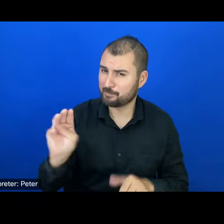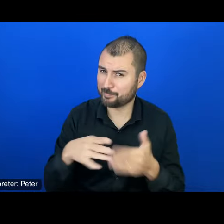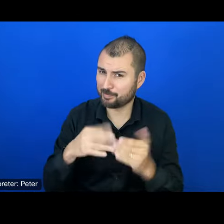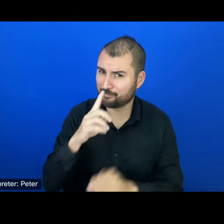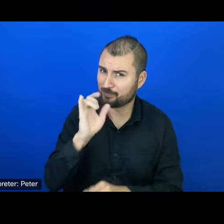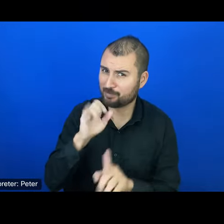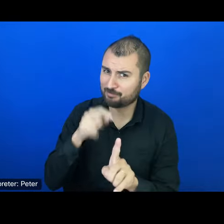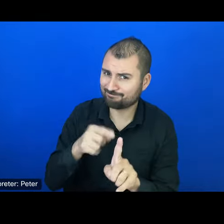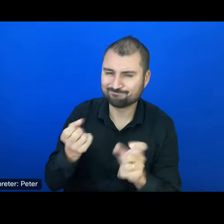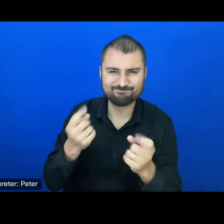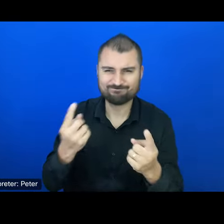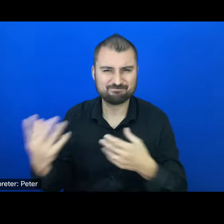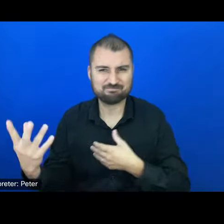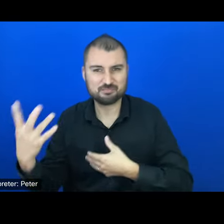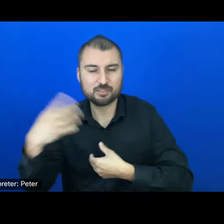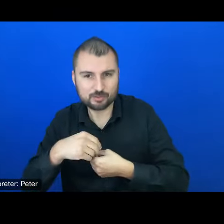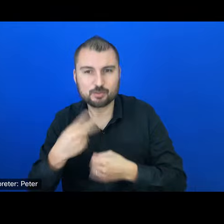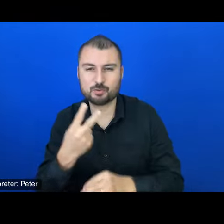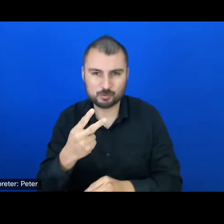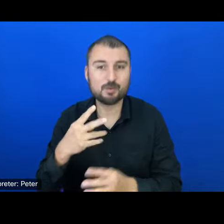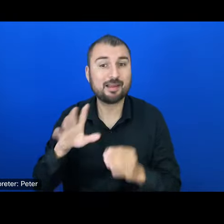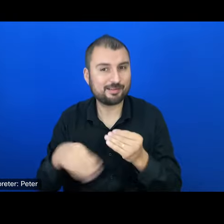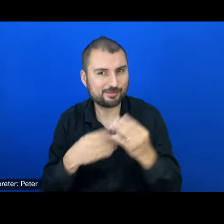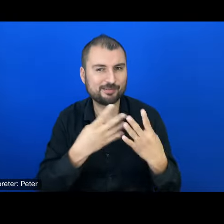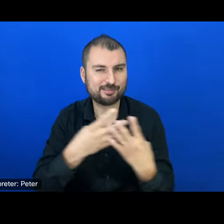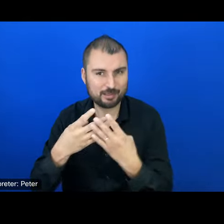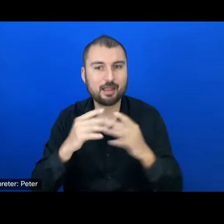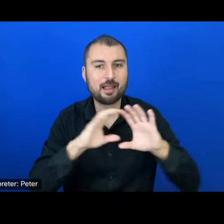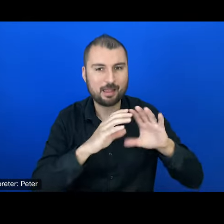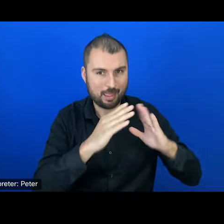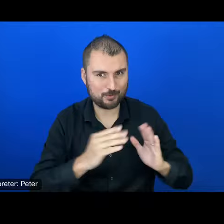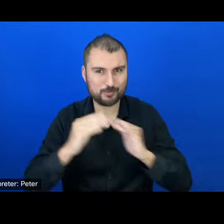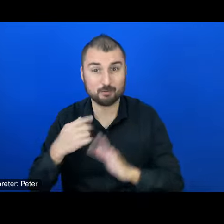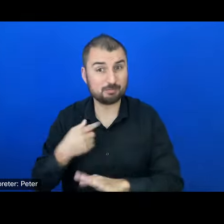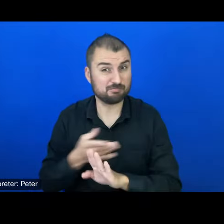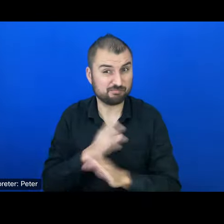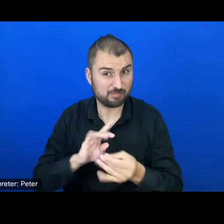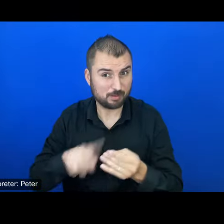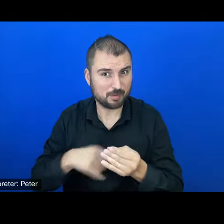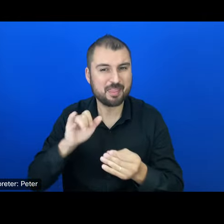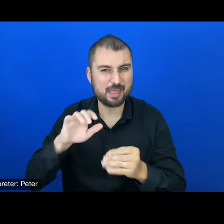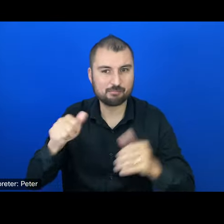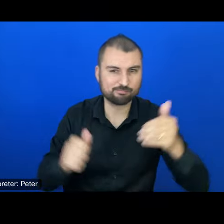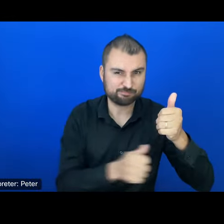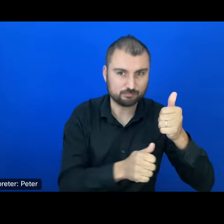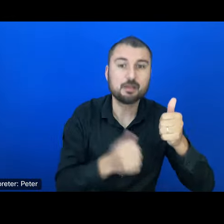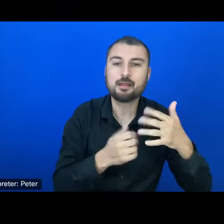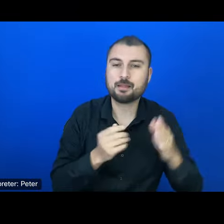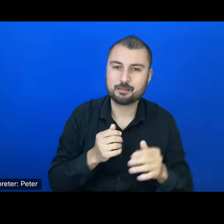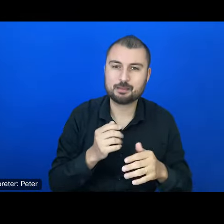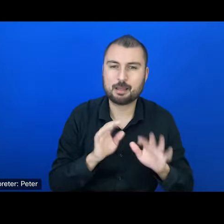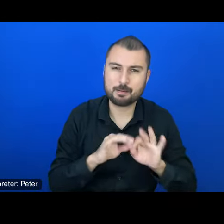the additional 2 cell houses that we spoke to earlier. That would be under the major capital projects,